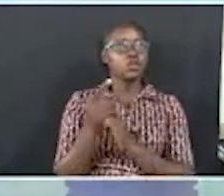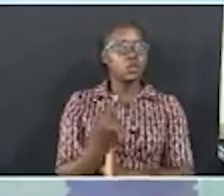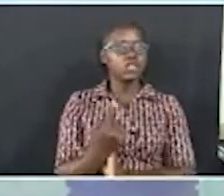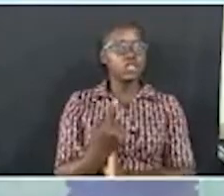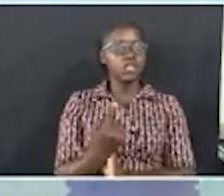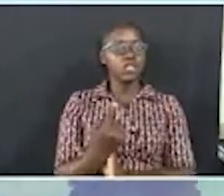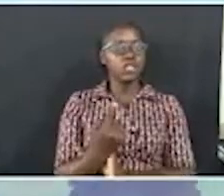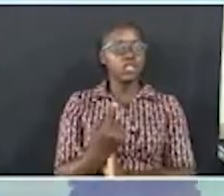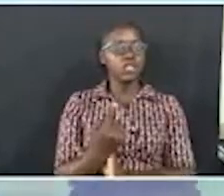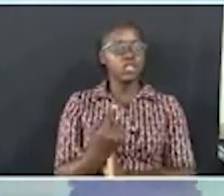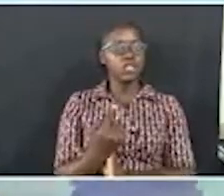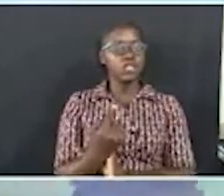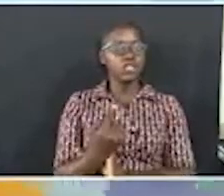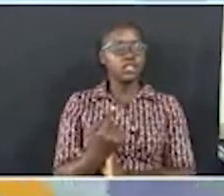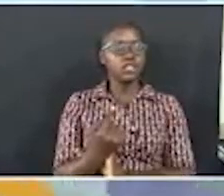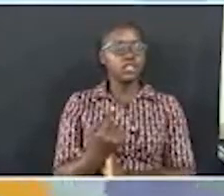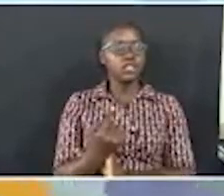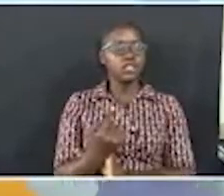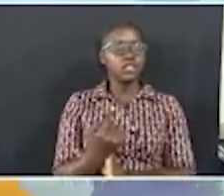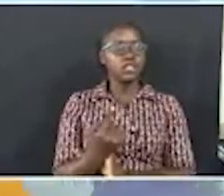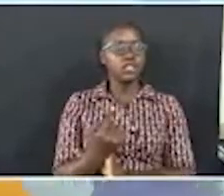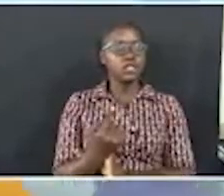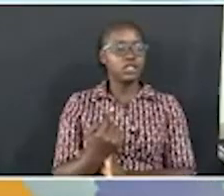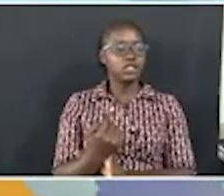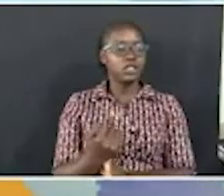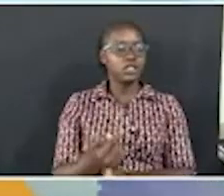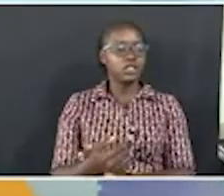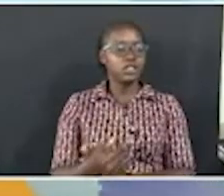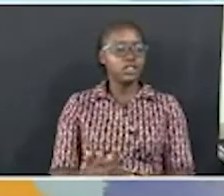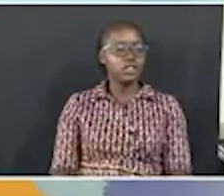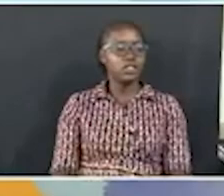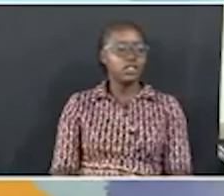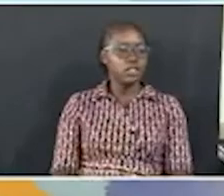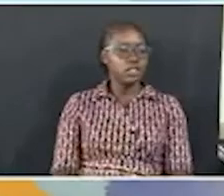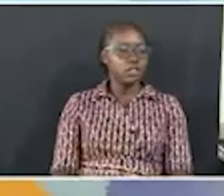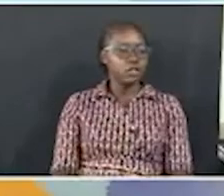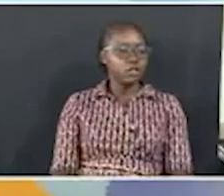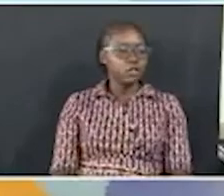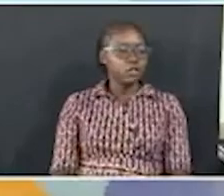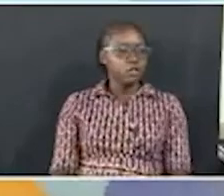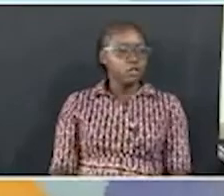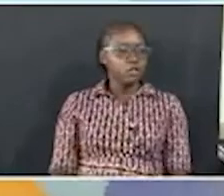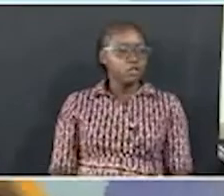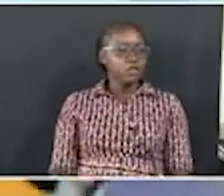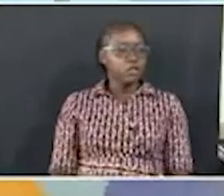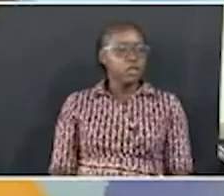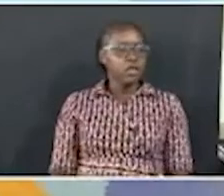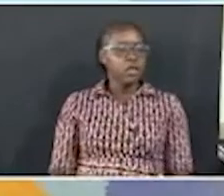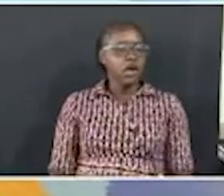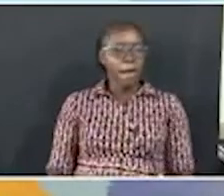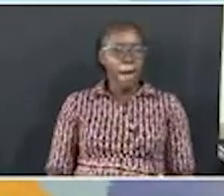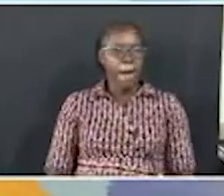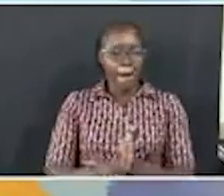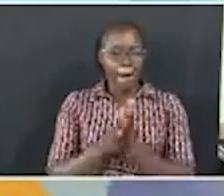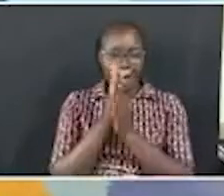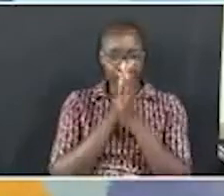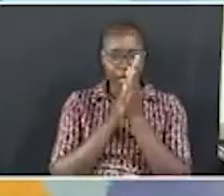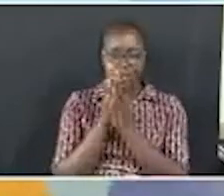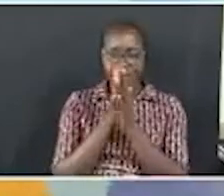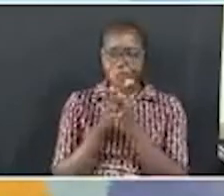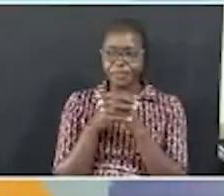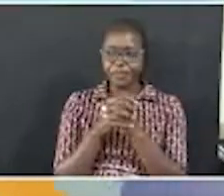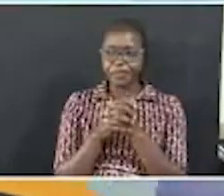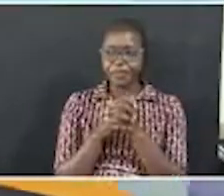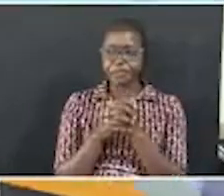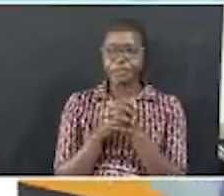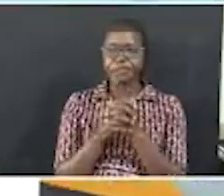chapter 18 verse 1. Let's try to find Luke chapter 18 verse 1. We will read the rest of that passage this afternoon